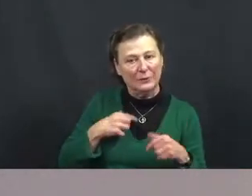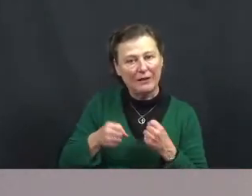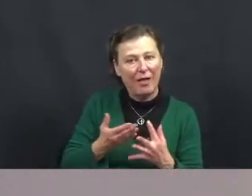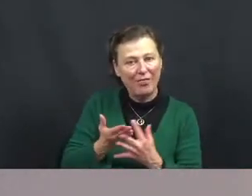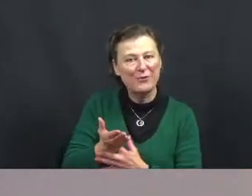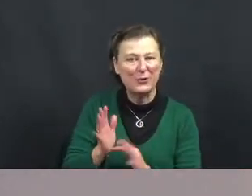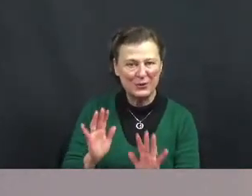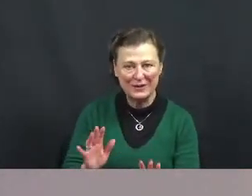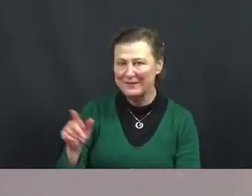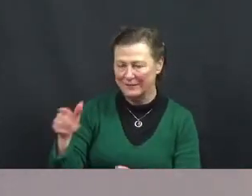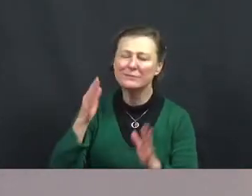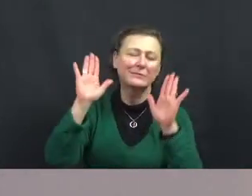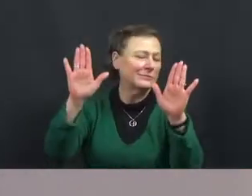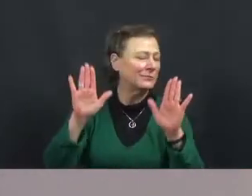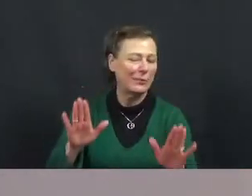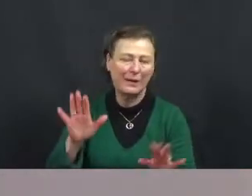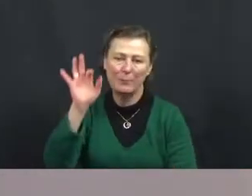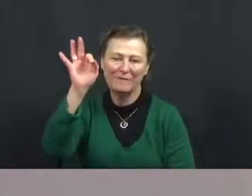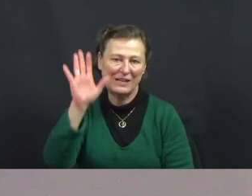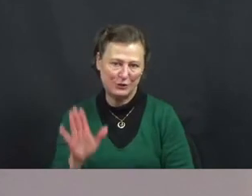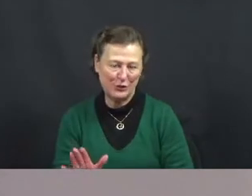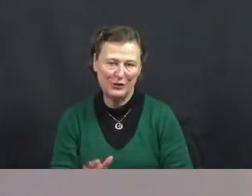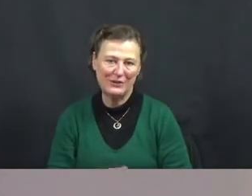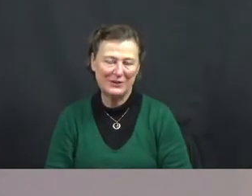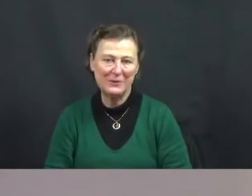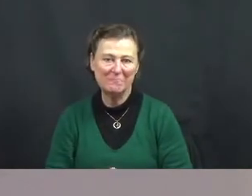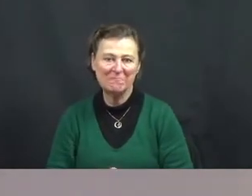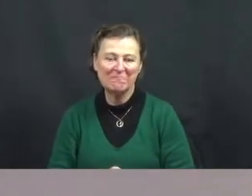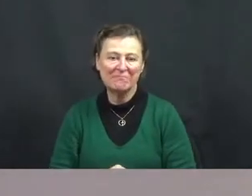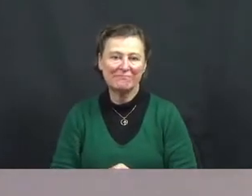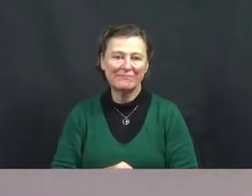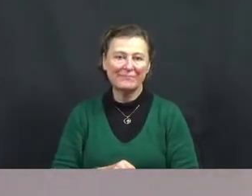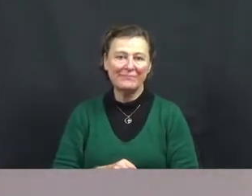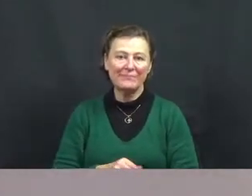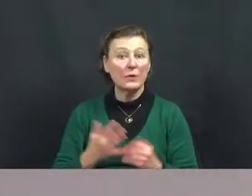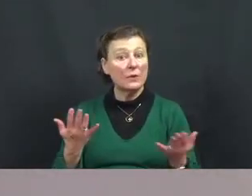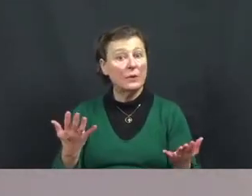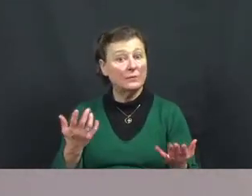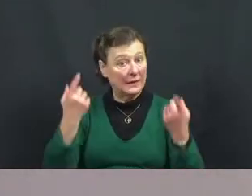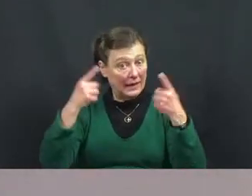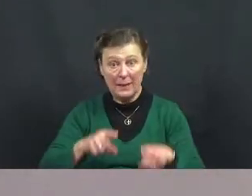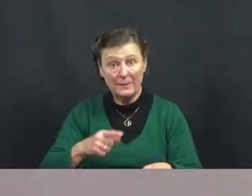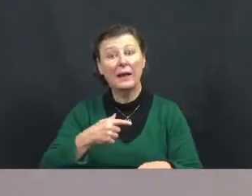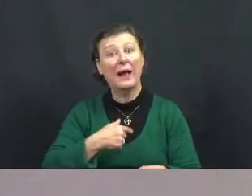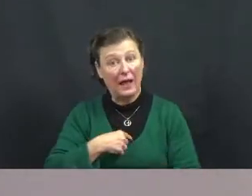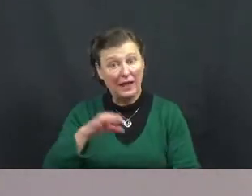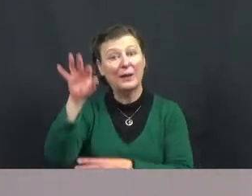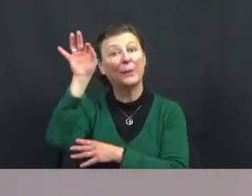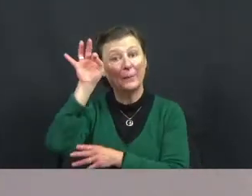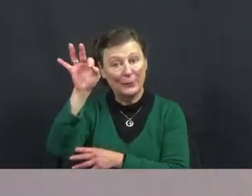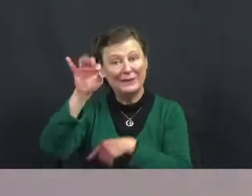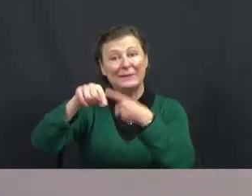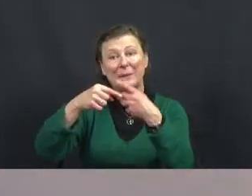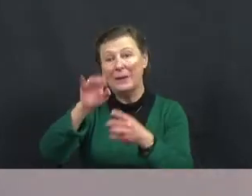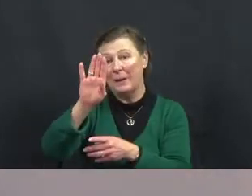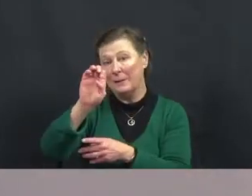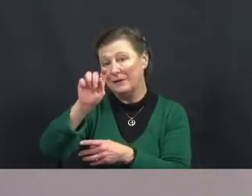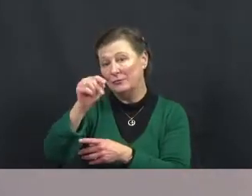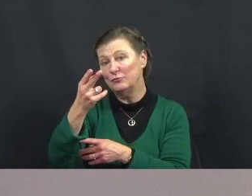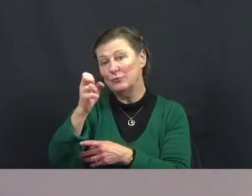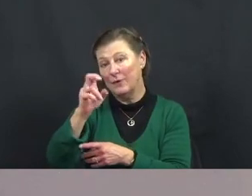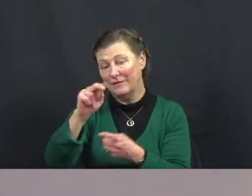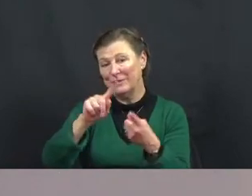it. He was a great professor. And so, predictably enough, I did preach about Beethoven to